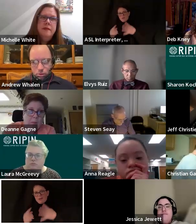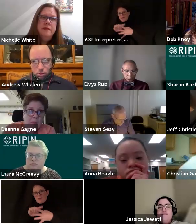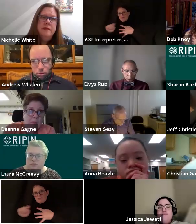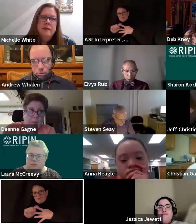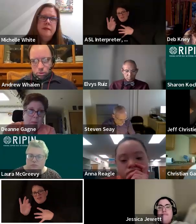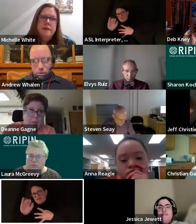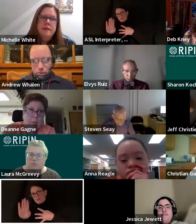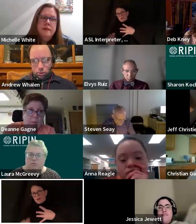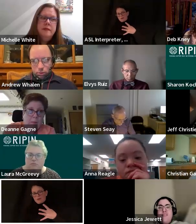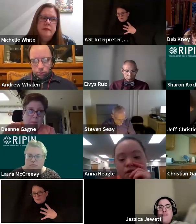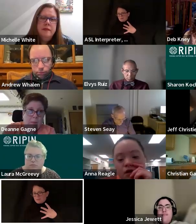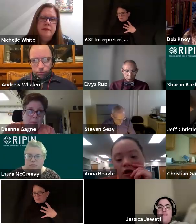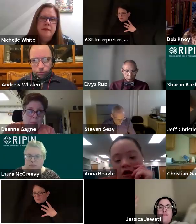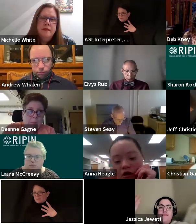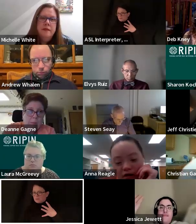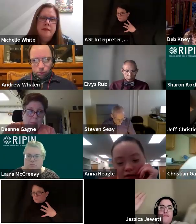early February.